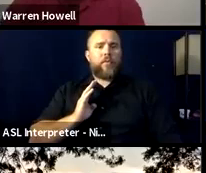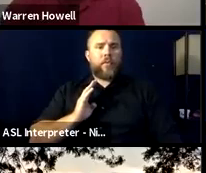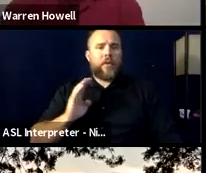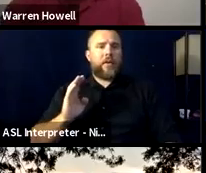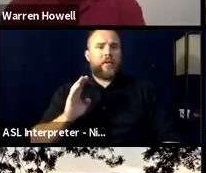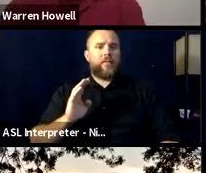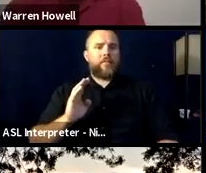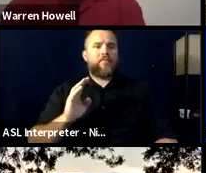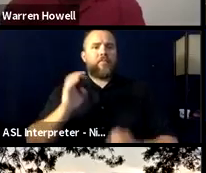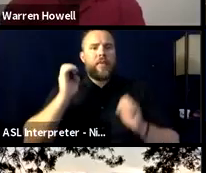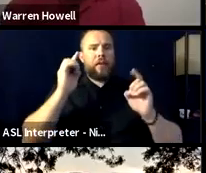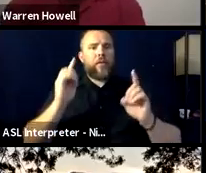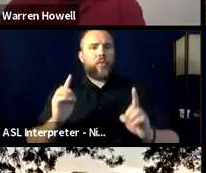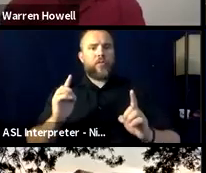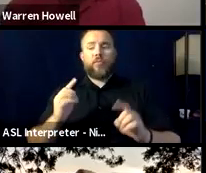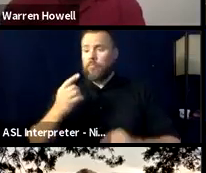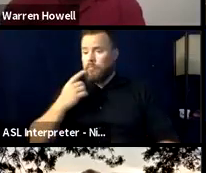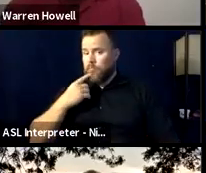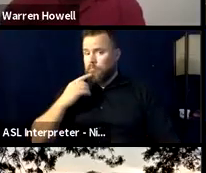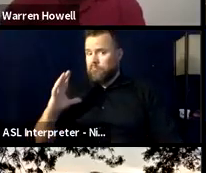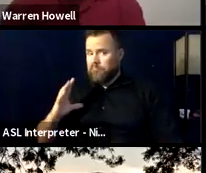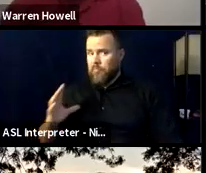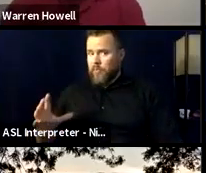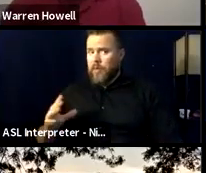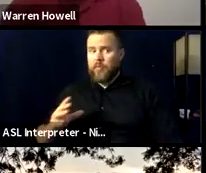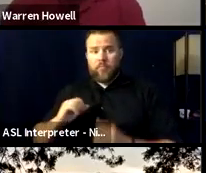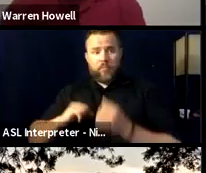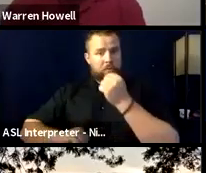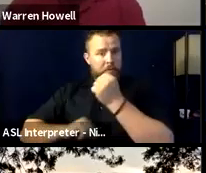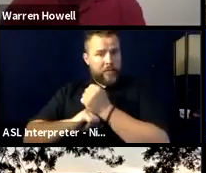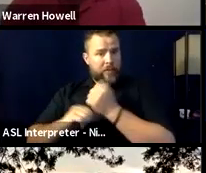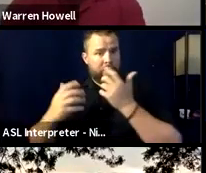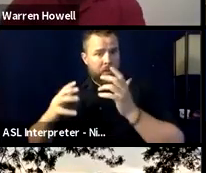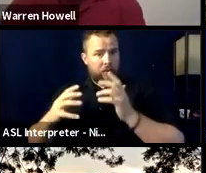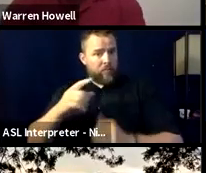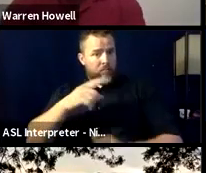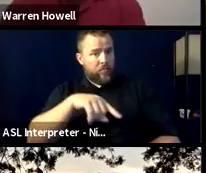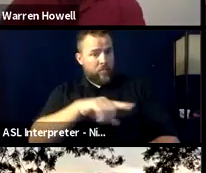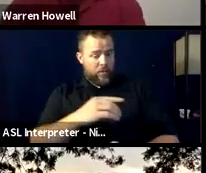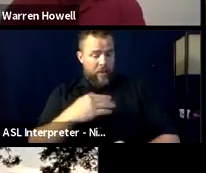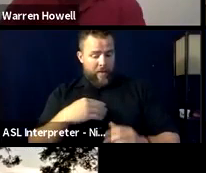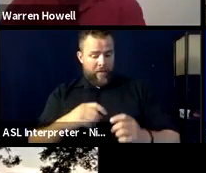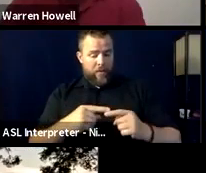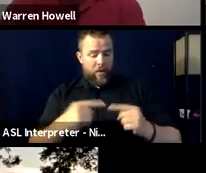executive secretary of the Board of Education. Is there any discussion?